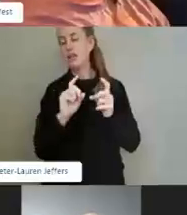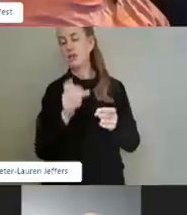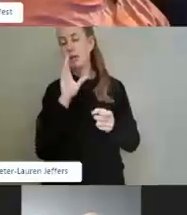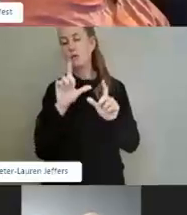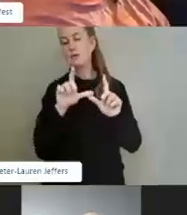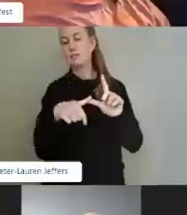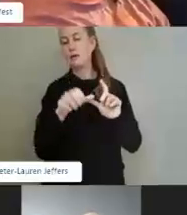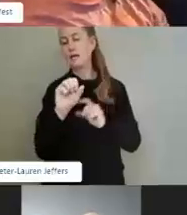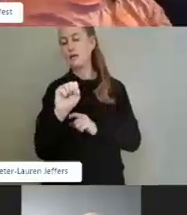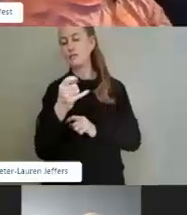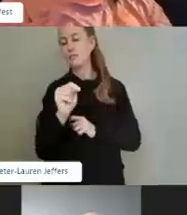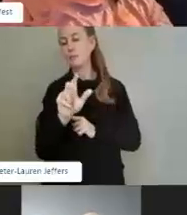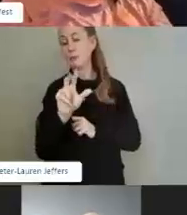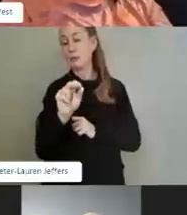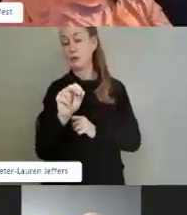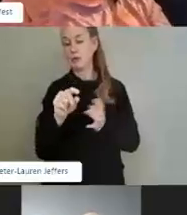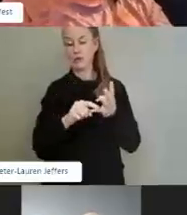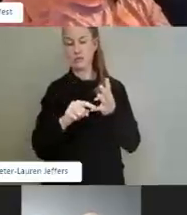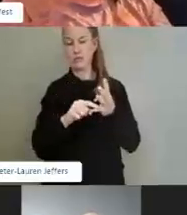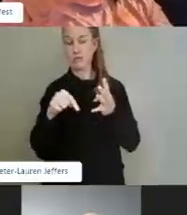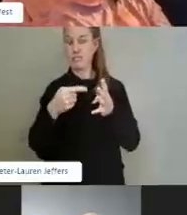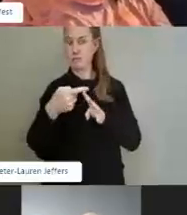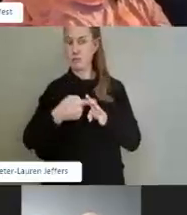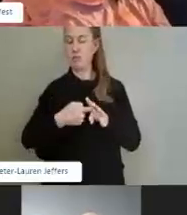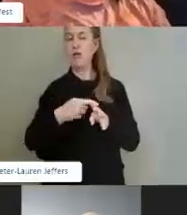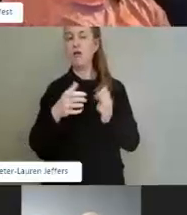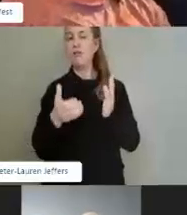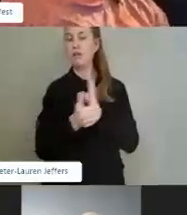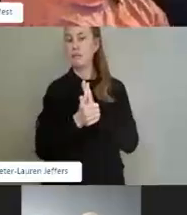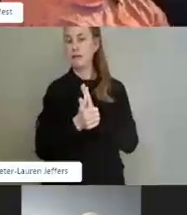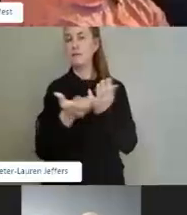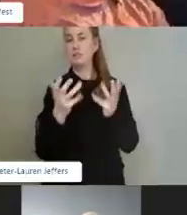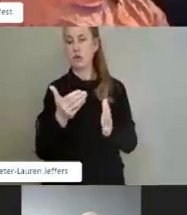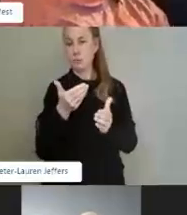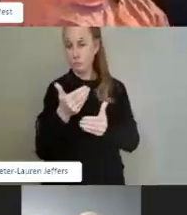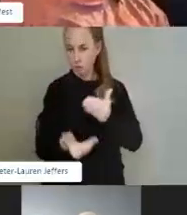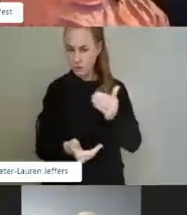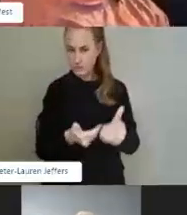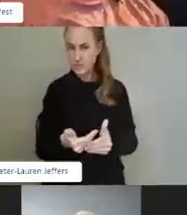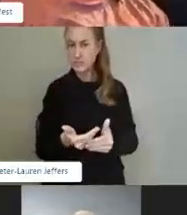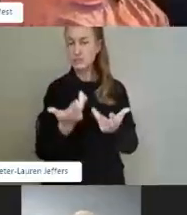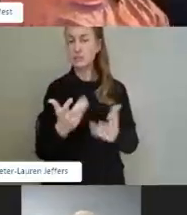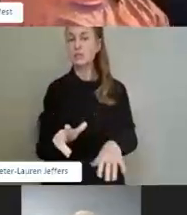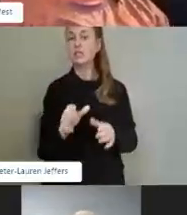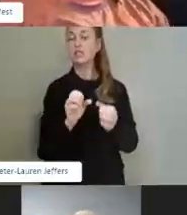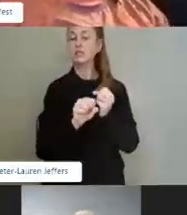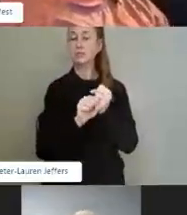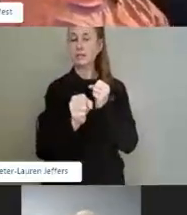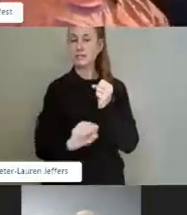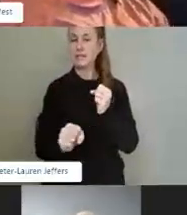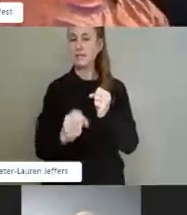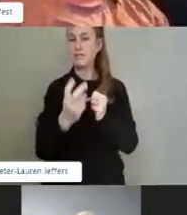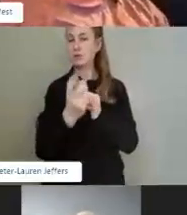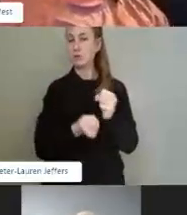September 30th of this month, end of this month. The amendments have been processed to extend those for 2